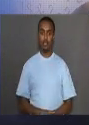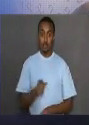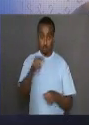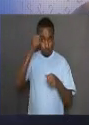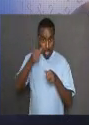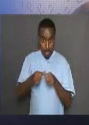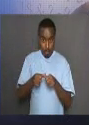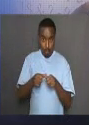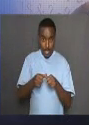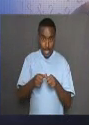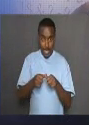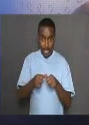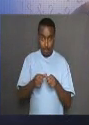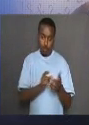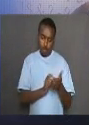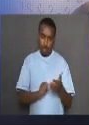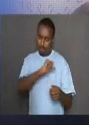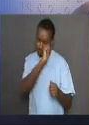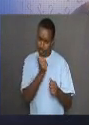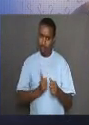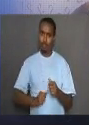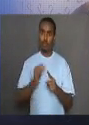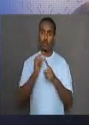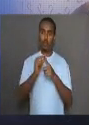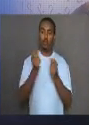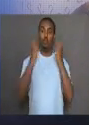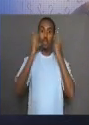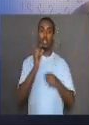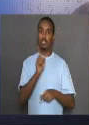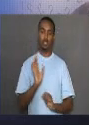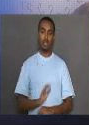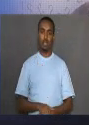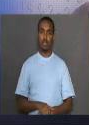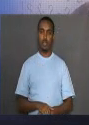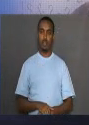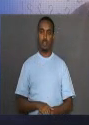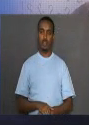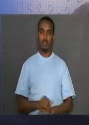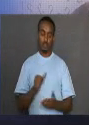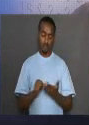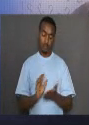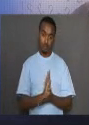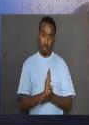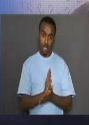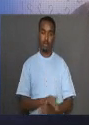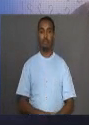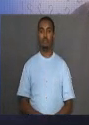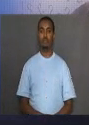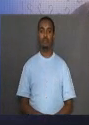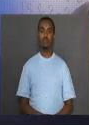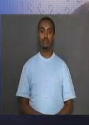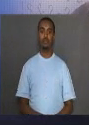Remember to write down any words you do not understand in your vocabulary notebook.